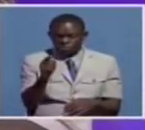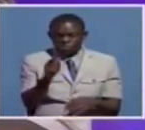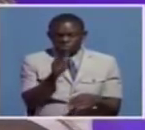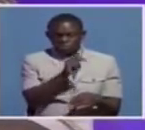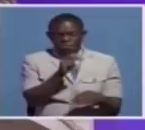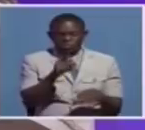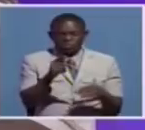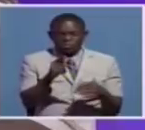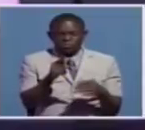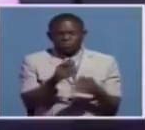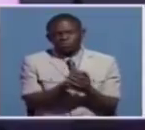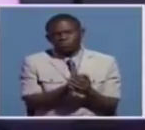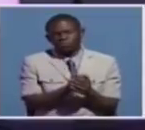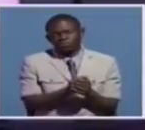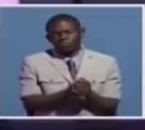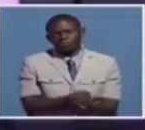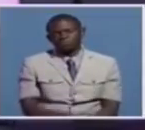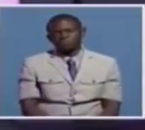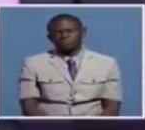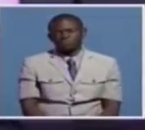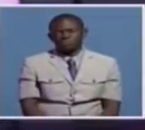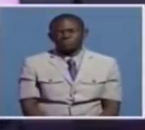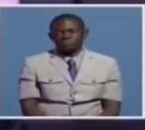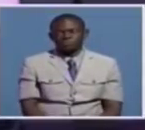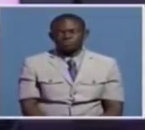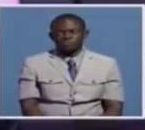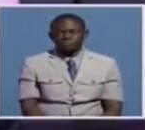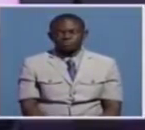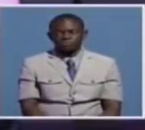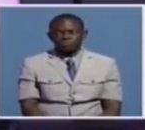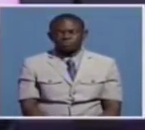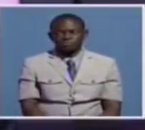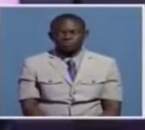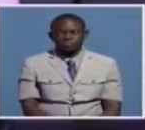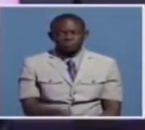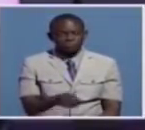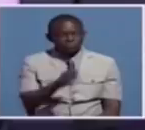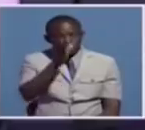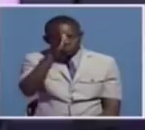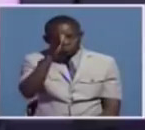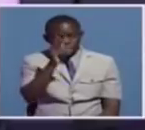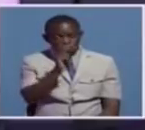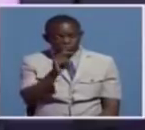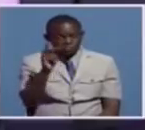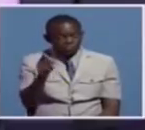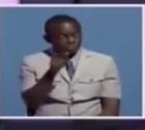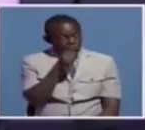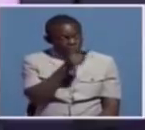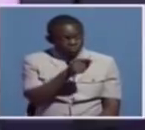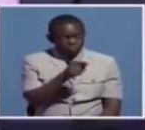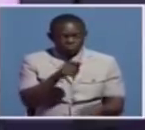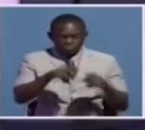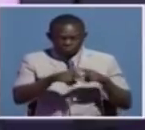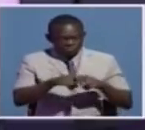Did you have a one-on-one? Maybe I should ask. With him? Family. Yes, a one-on-one. And did you prepare him psychologically that the nation was changing? The wind